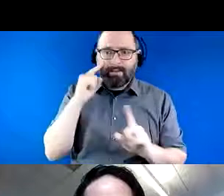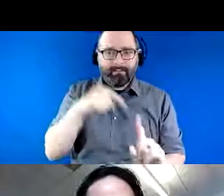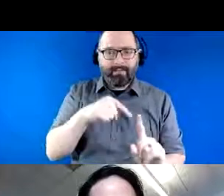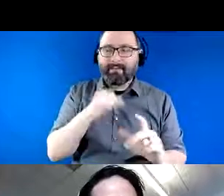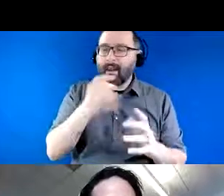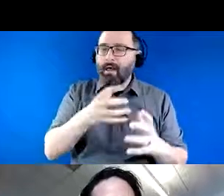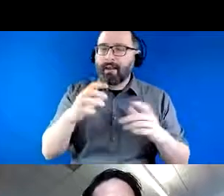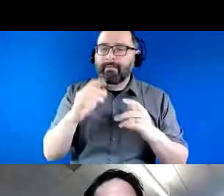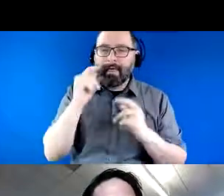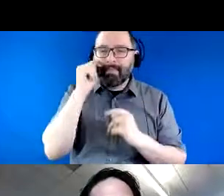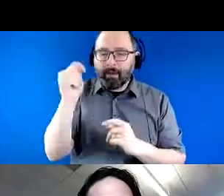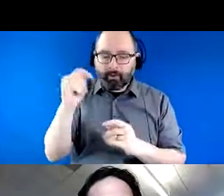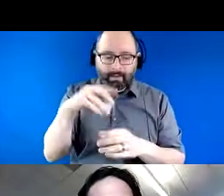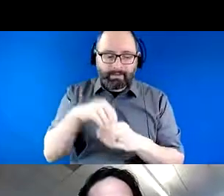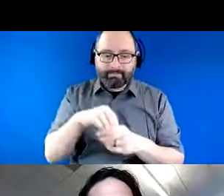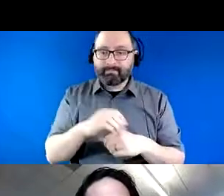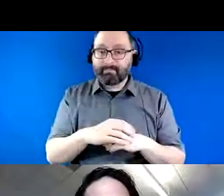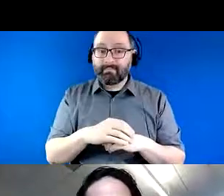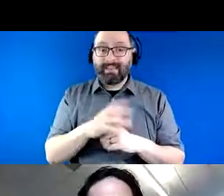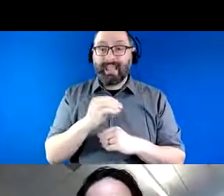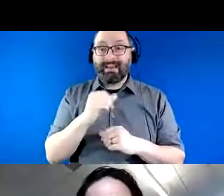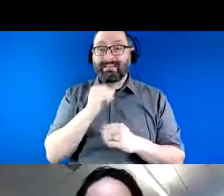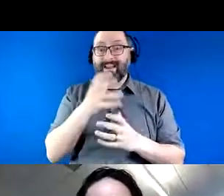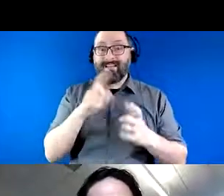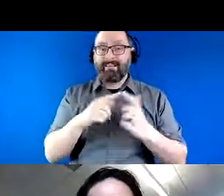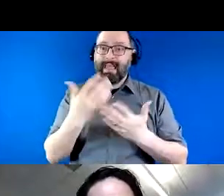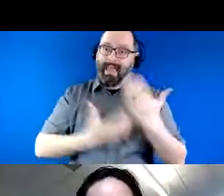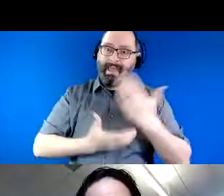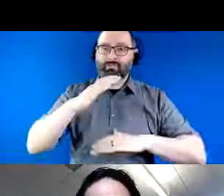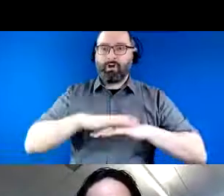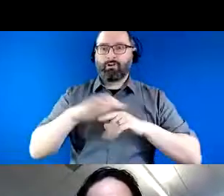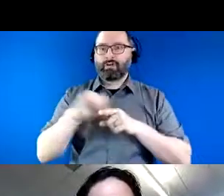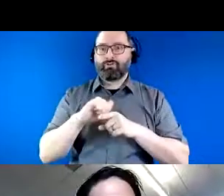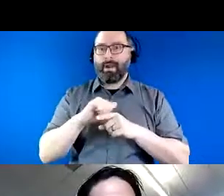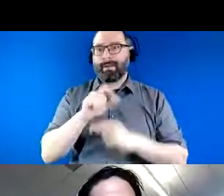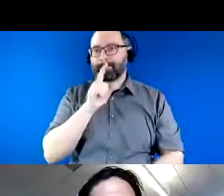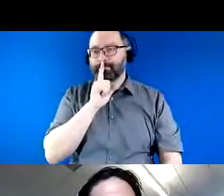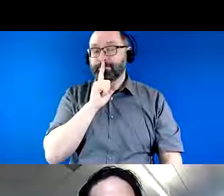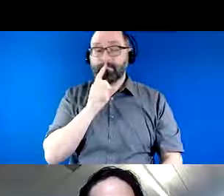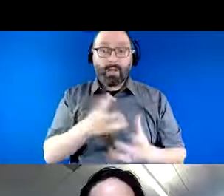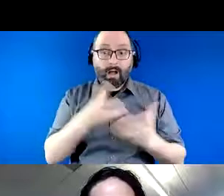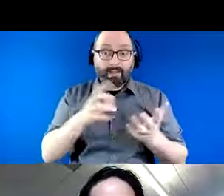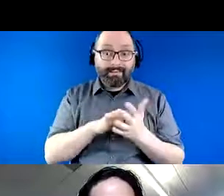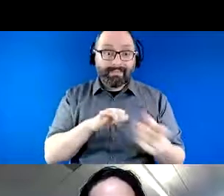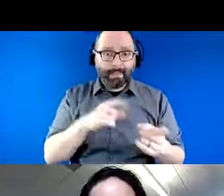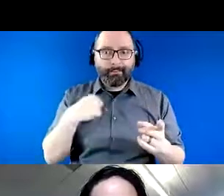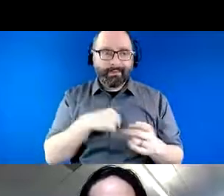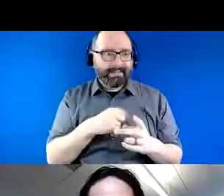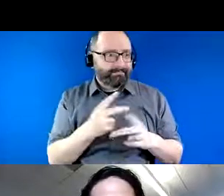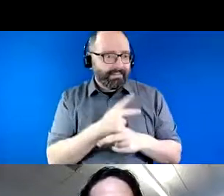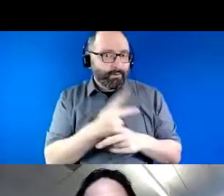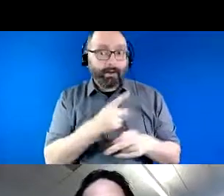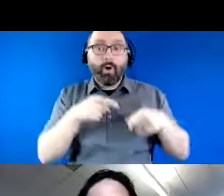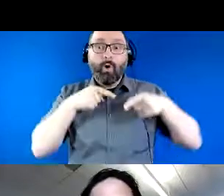theory and not a lot of hands-on training. A lot of this we figure out as providers when we